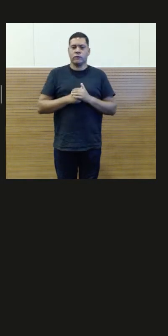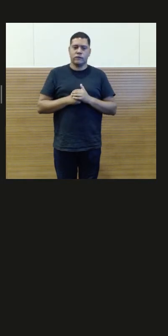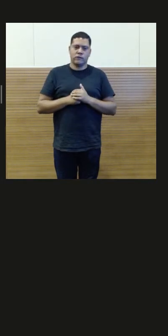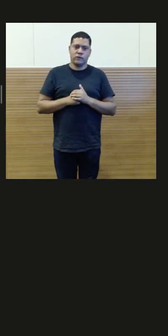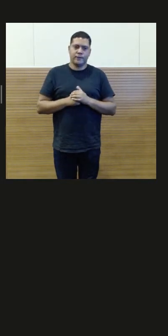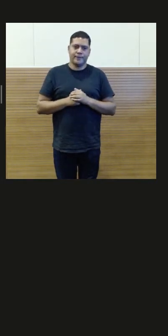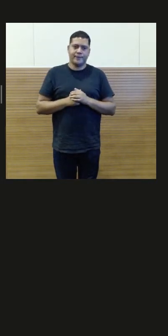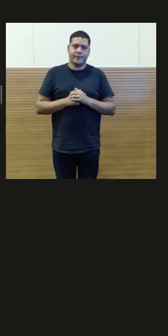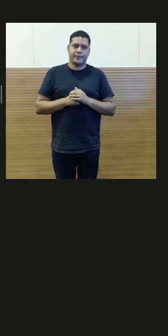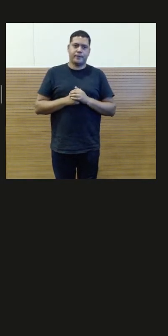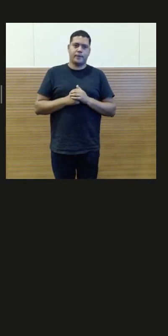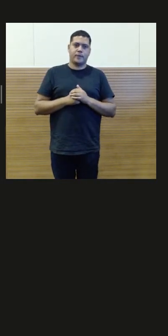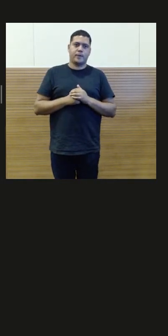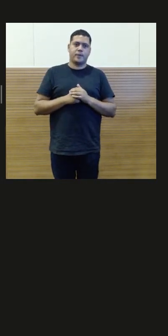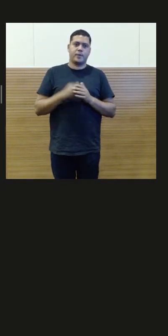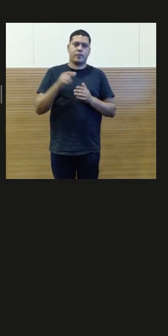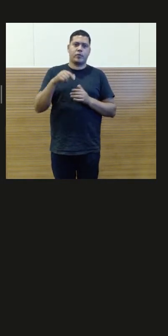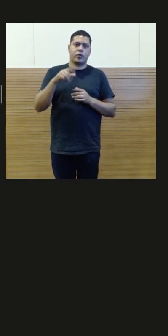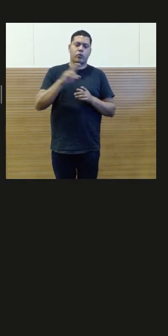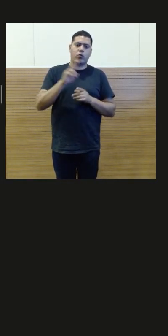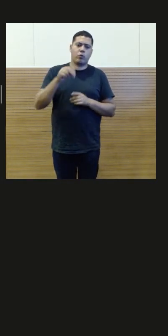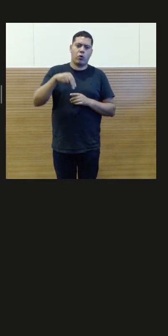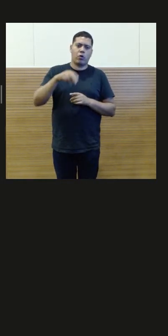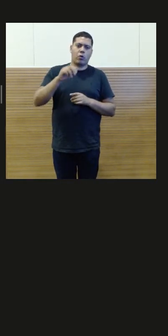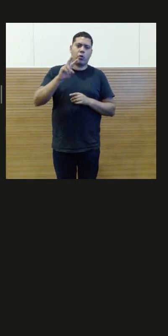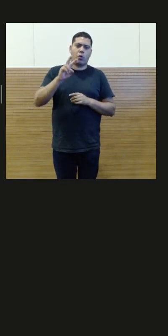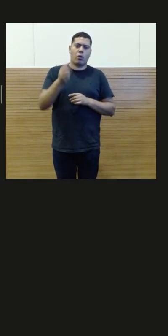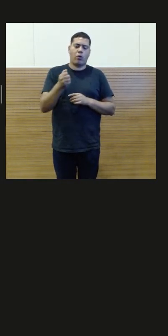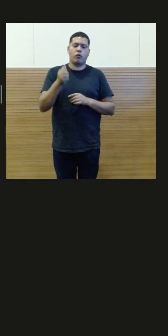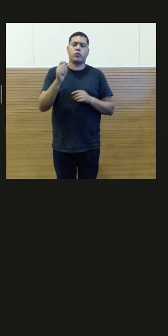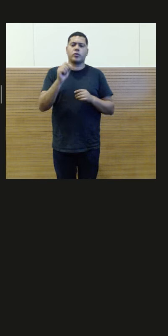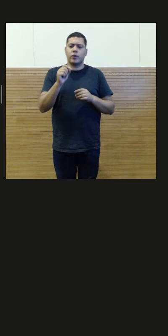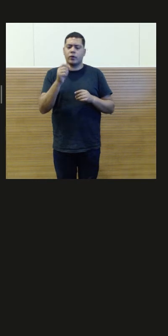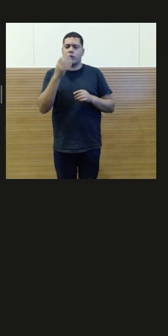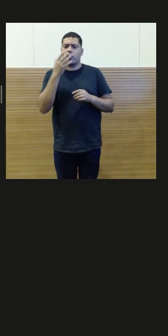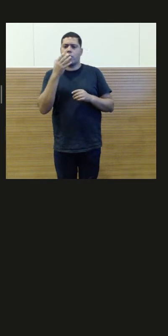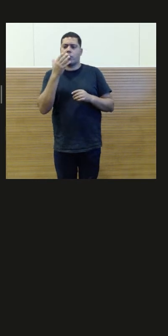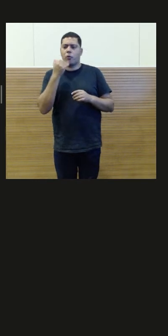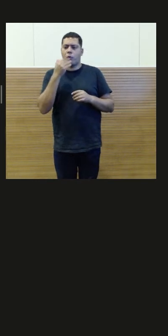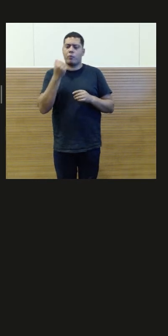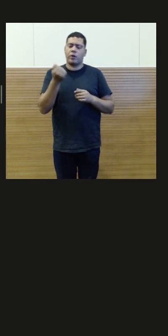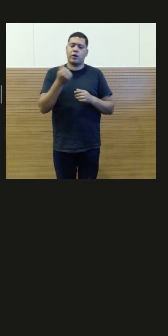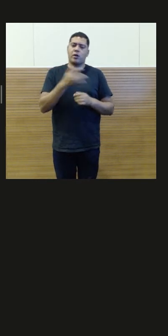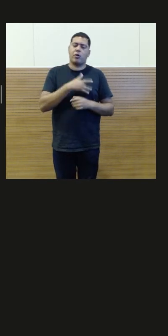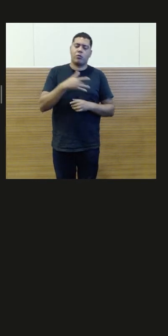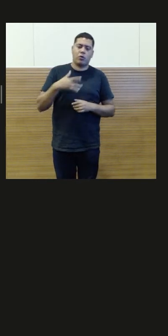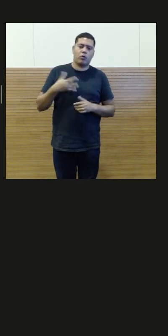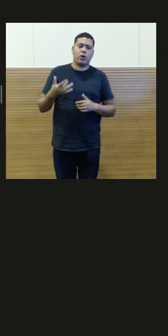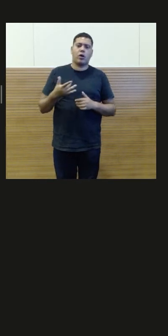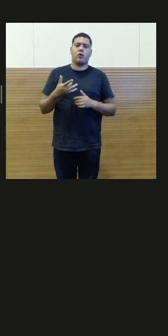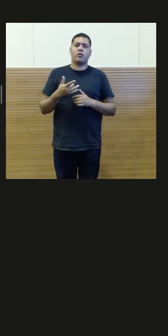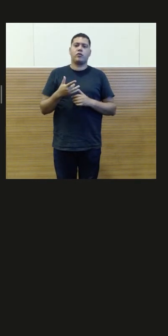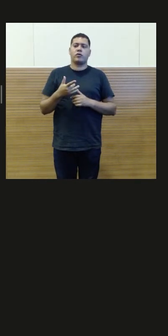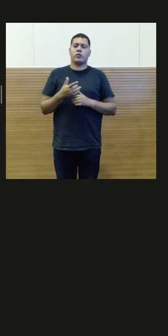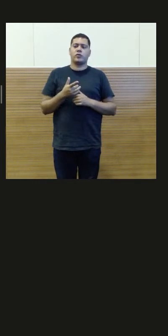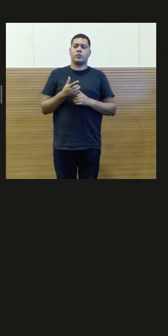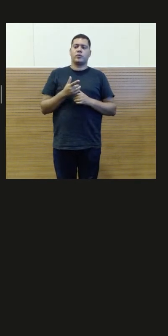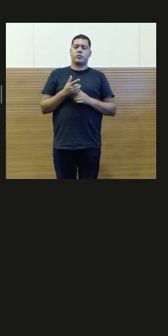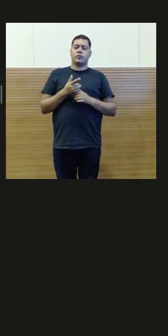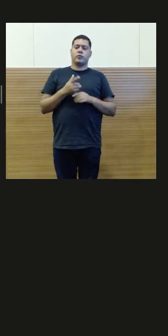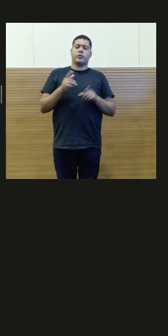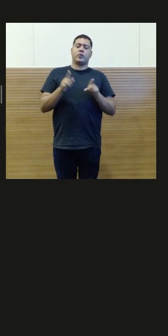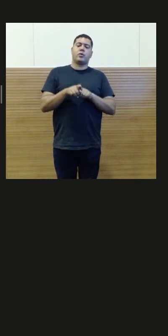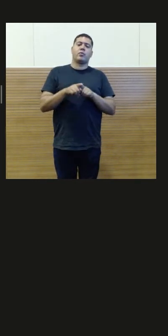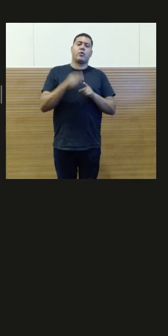minimally processed foods made into freshly prepared meals, together with processed culinary ingredients and some processed foods,